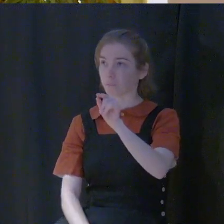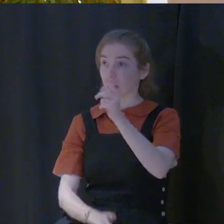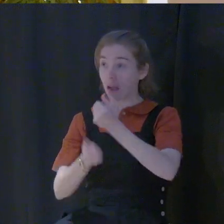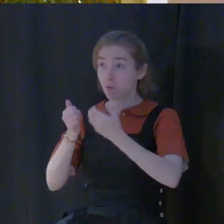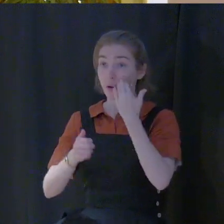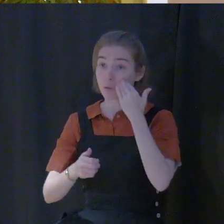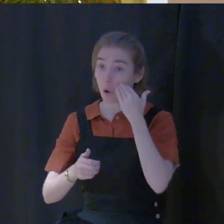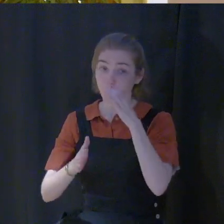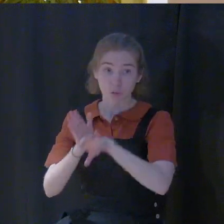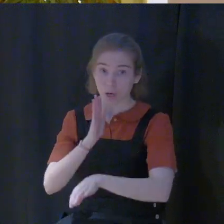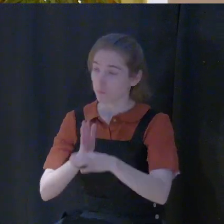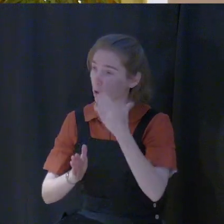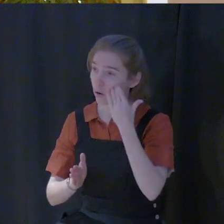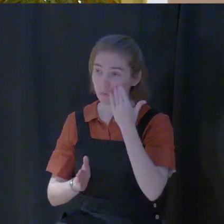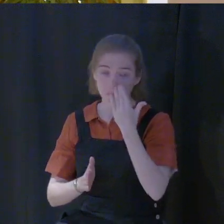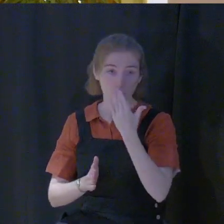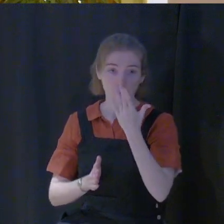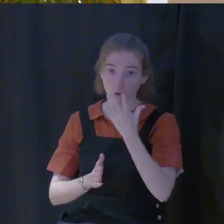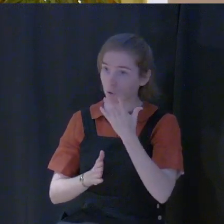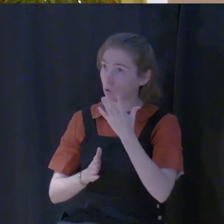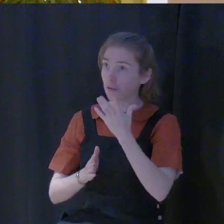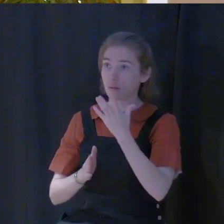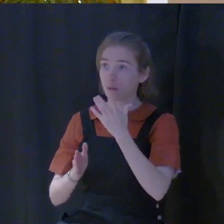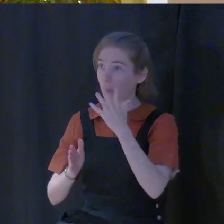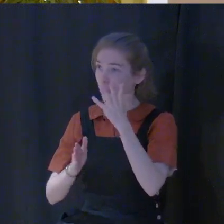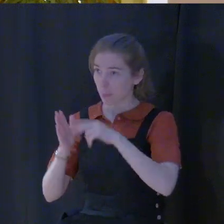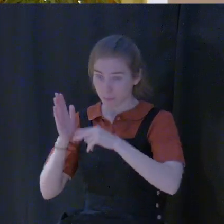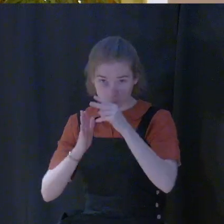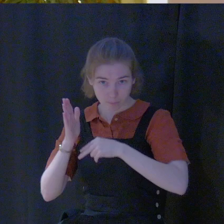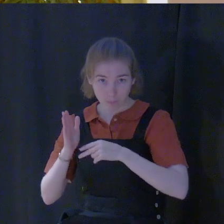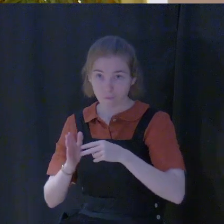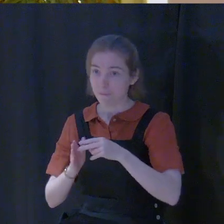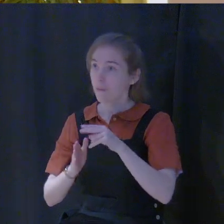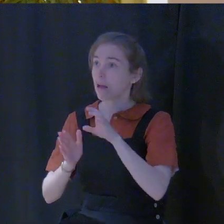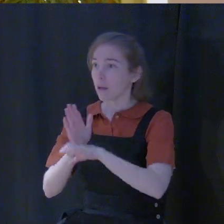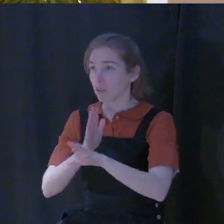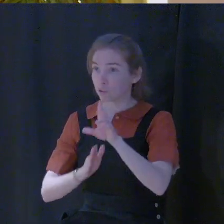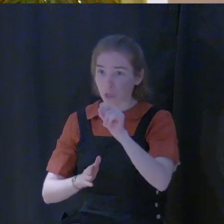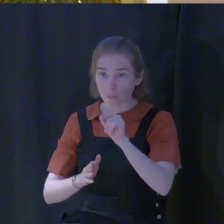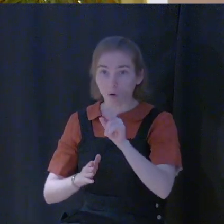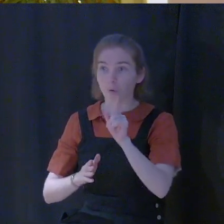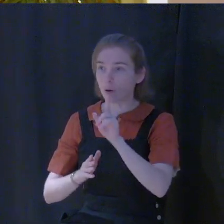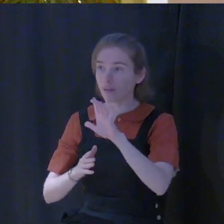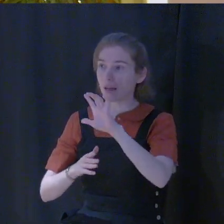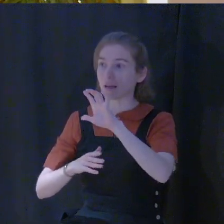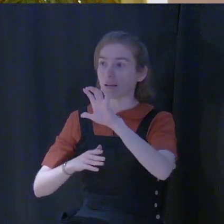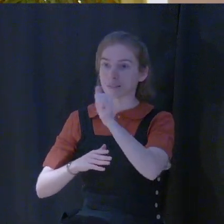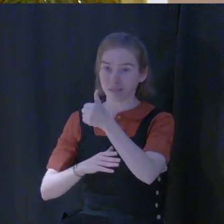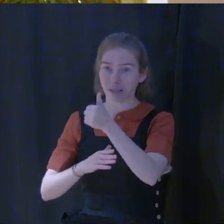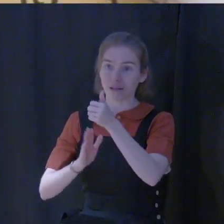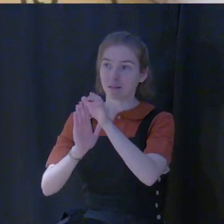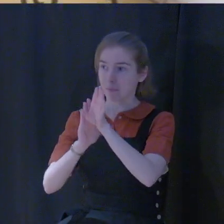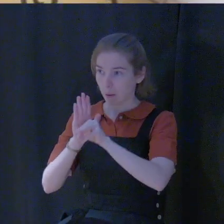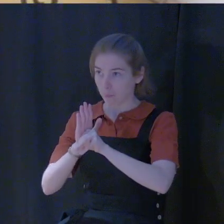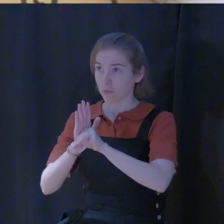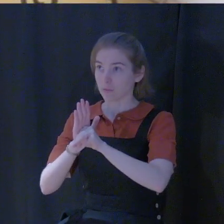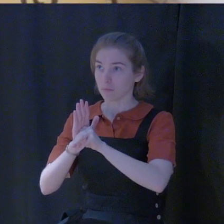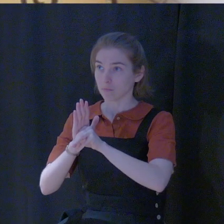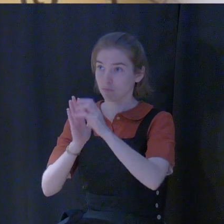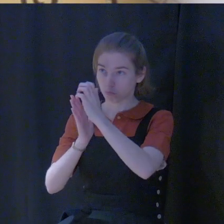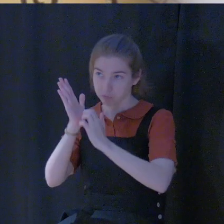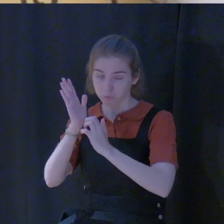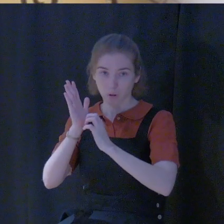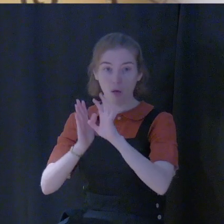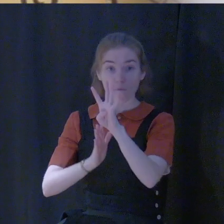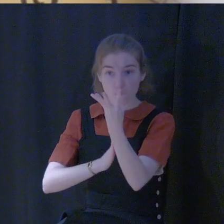Everyone knows what segment of the Bible we're reading now, right? Exodus chapter 20 is where the Ten Commandments are given. The